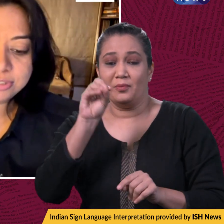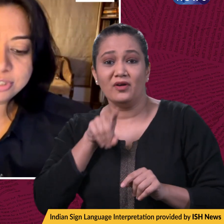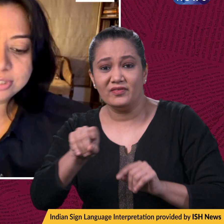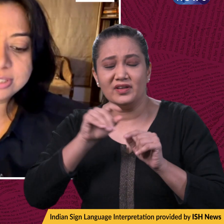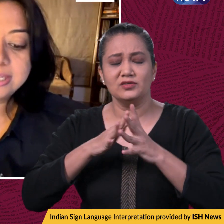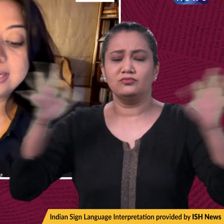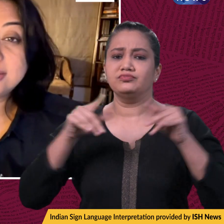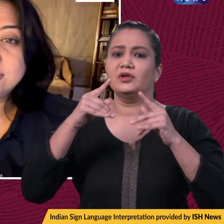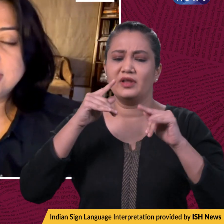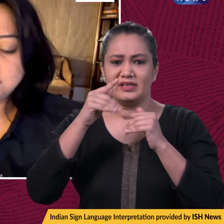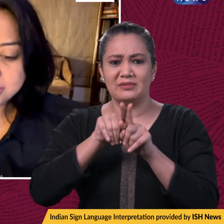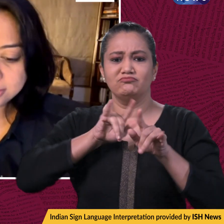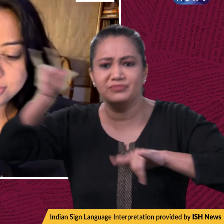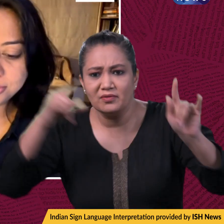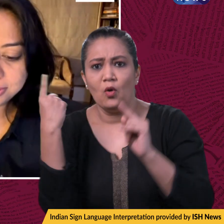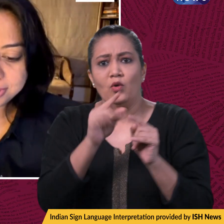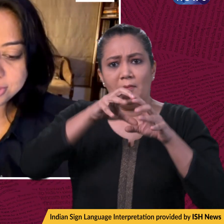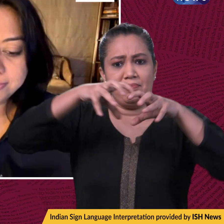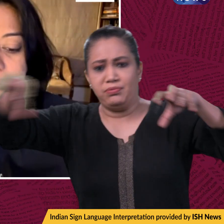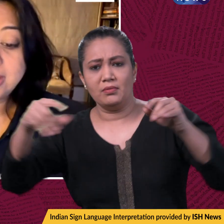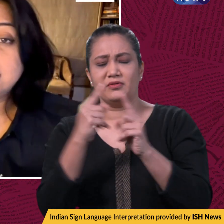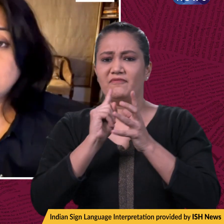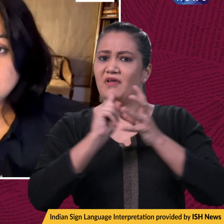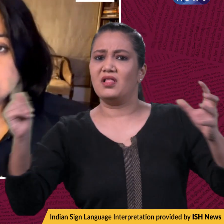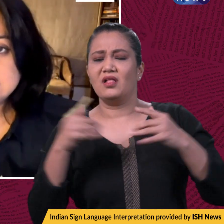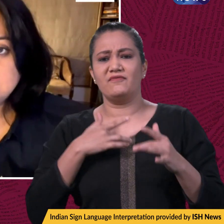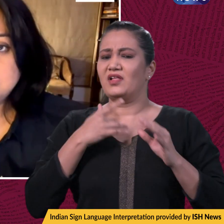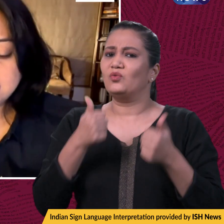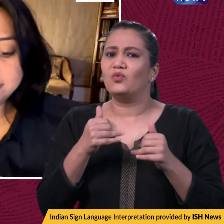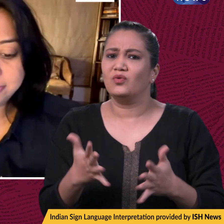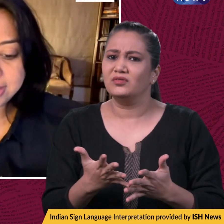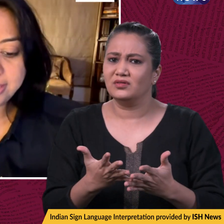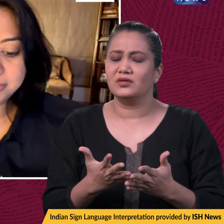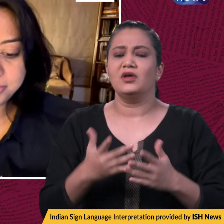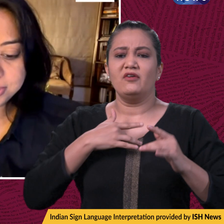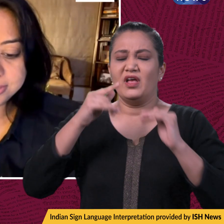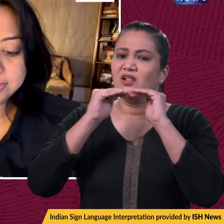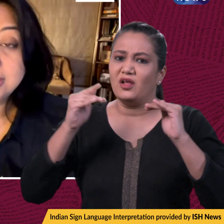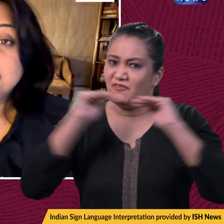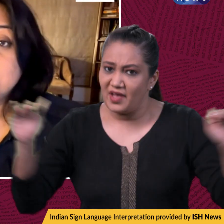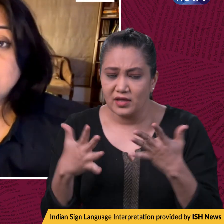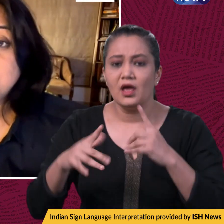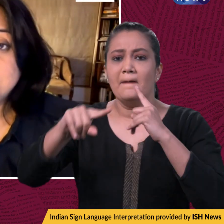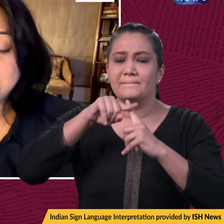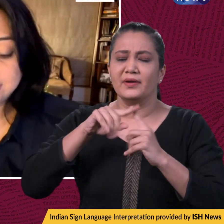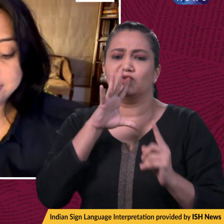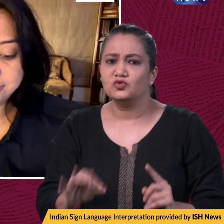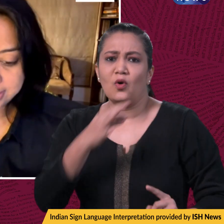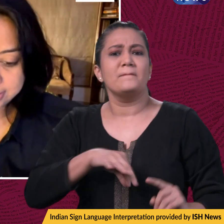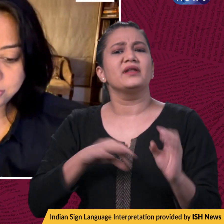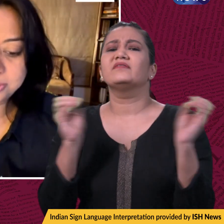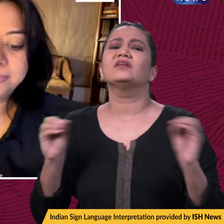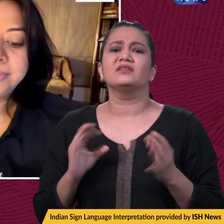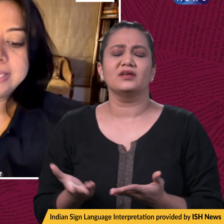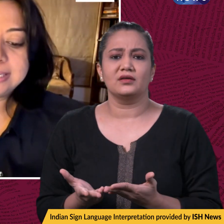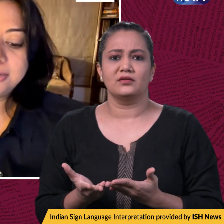travel restrictions that isolate one country or one region are not only deeply unfair and punitive, they're also ineffective,"